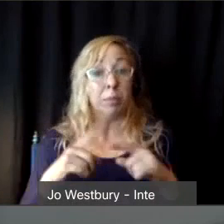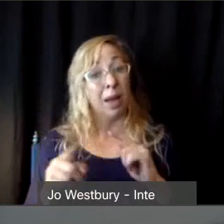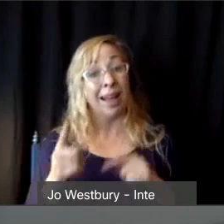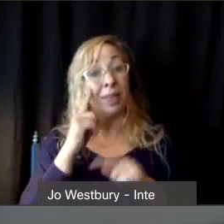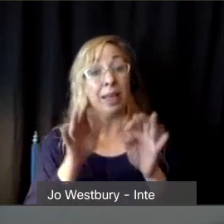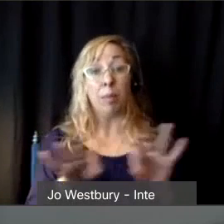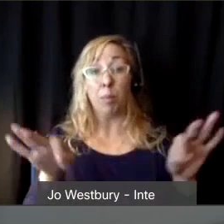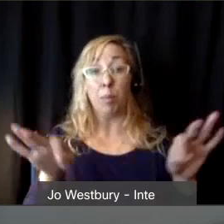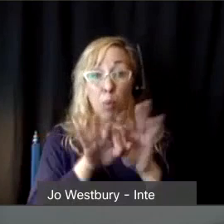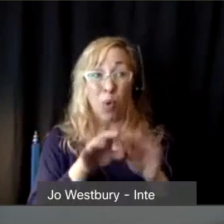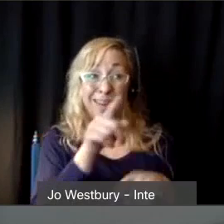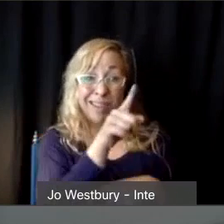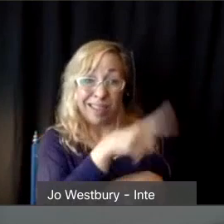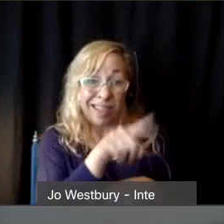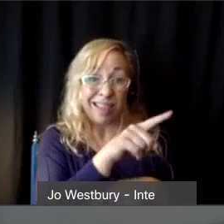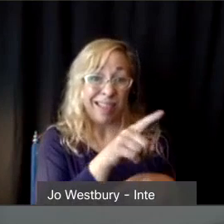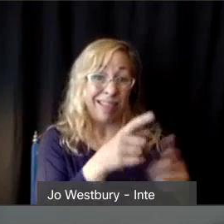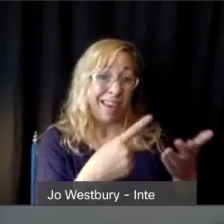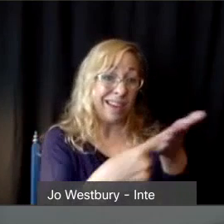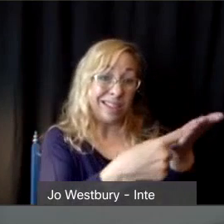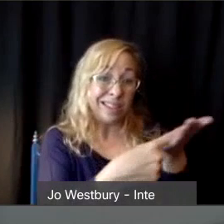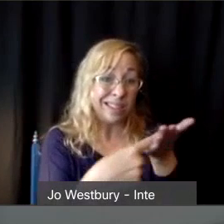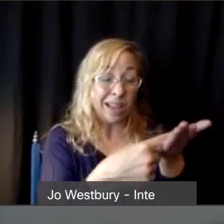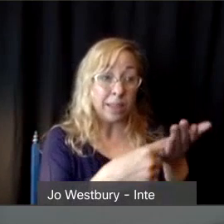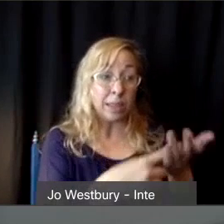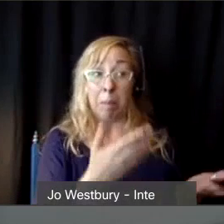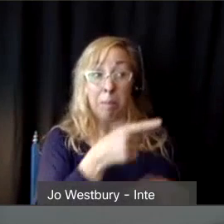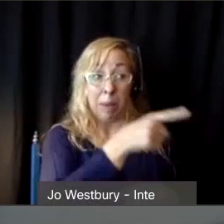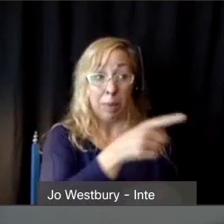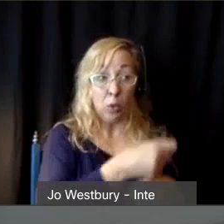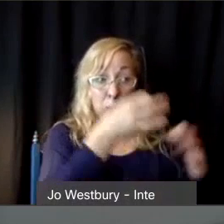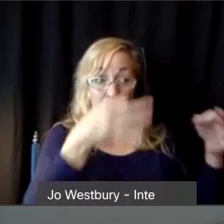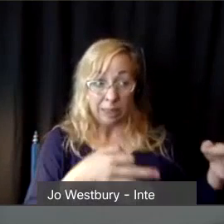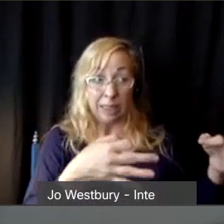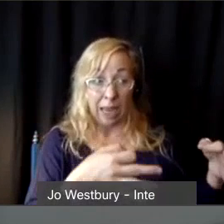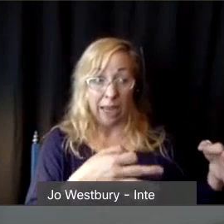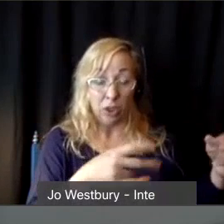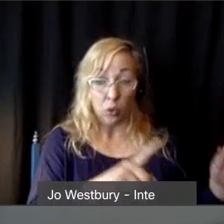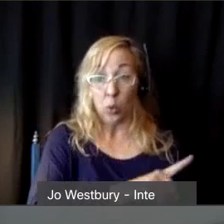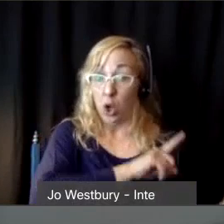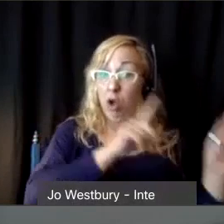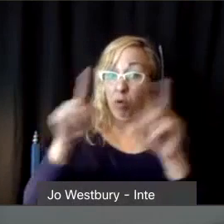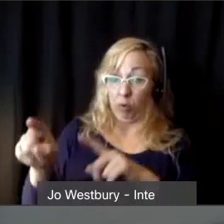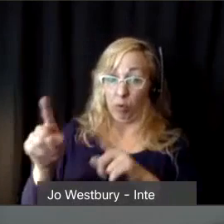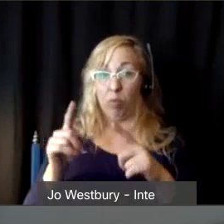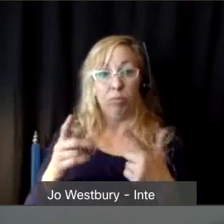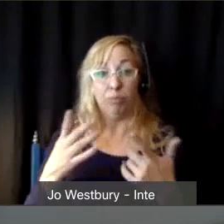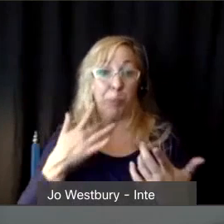because it may be that you choose to go, but you're going to come home and quarantine for 2